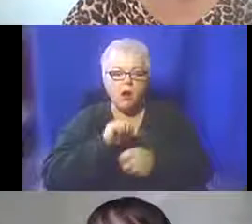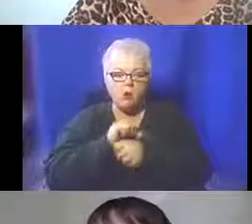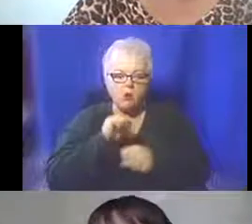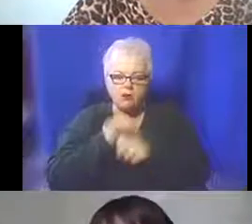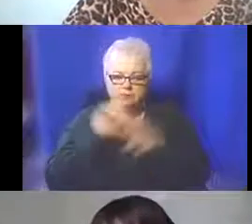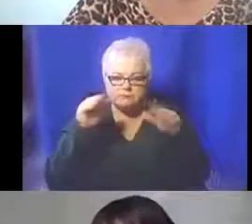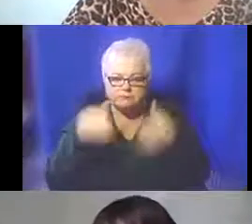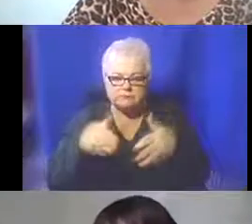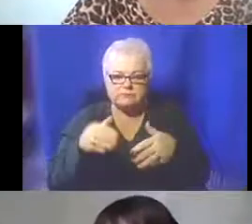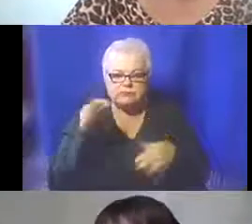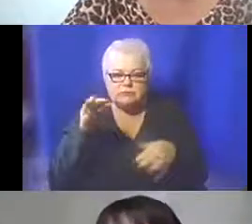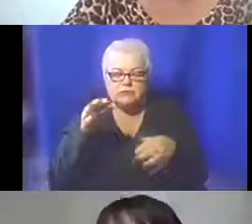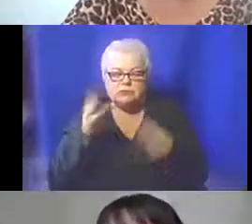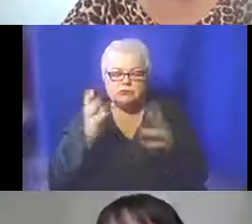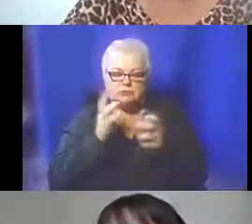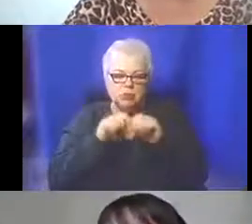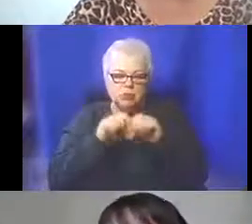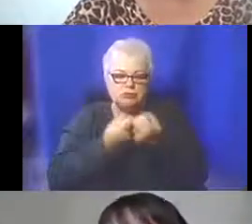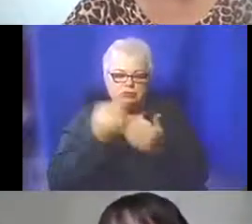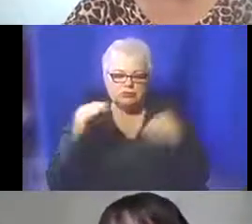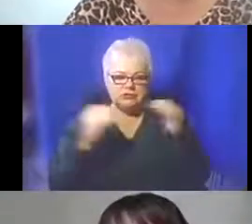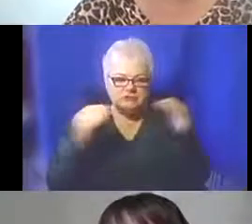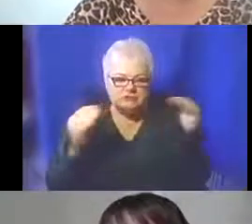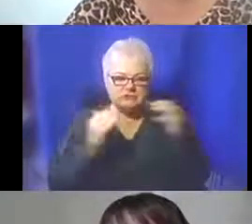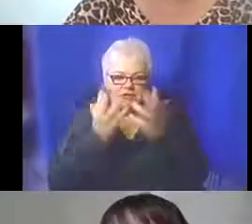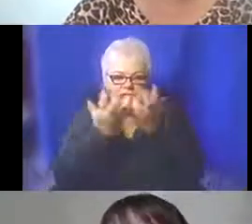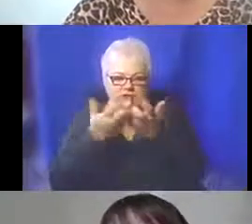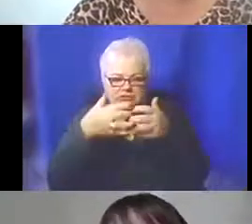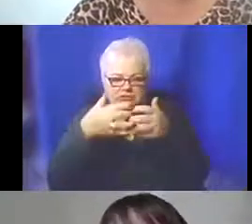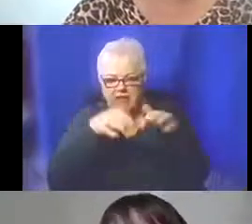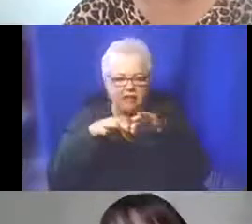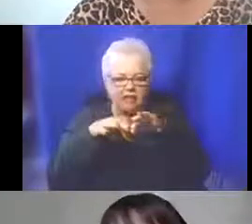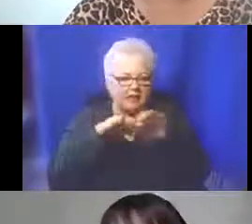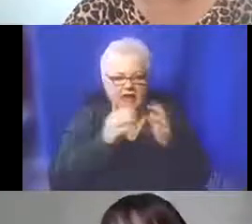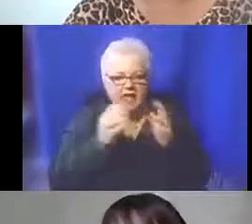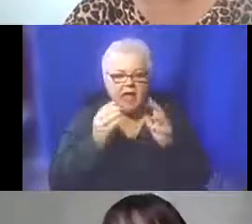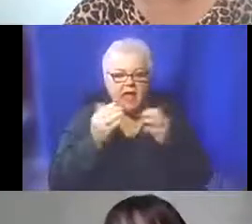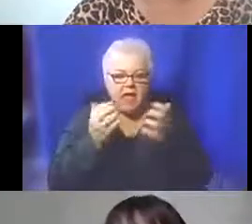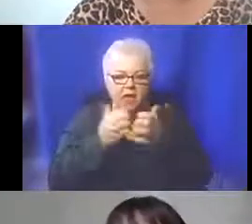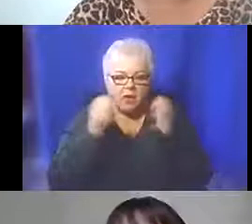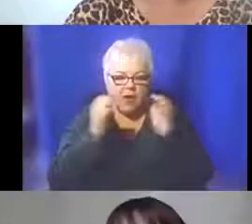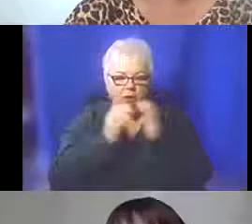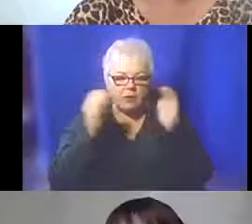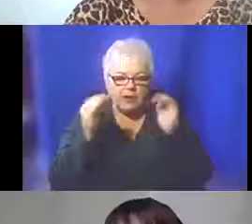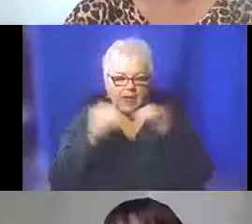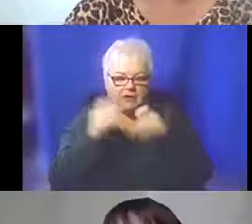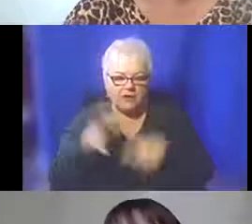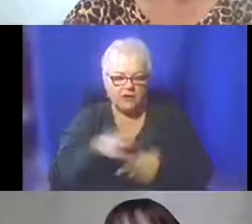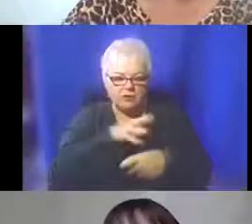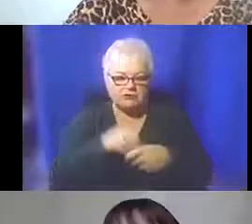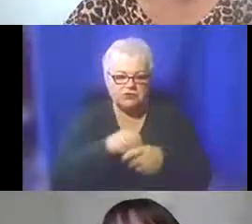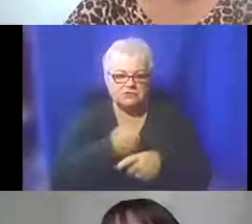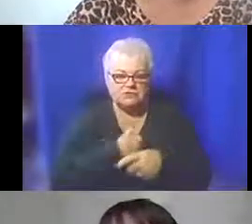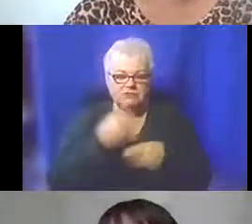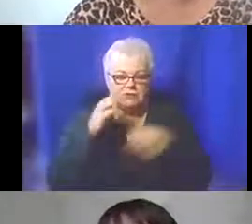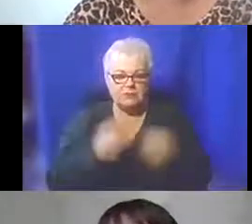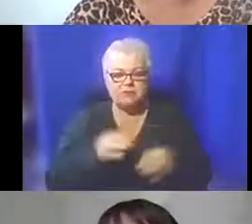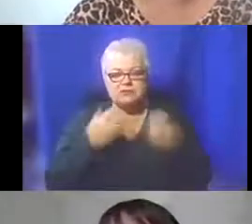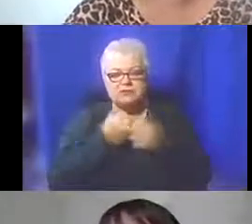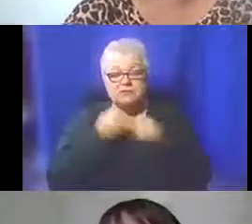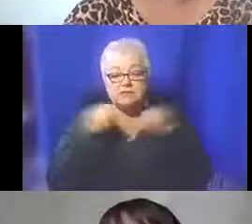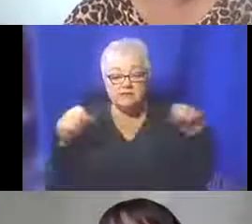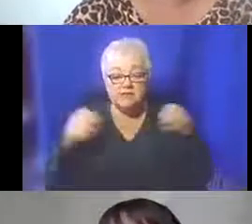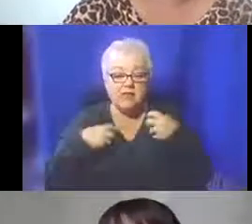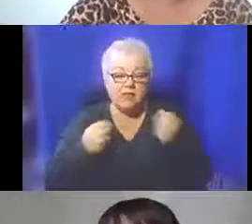justice, intersectionality, equity and inclusion, self-determination, safety, and health. And we assist